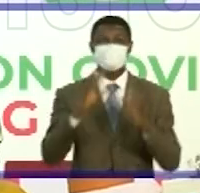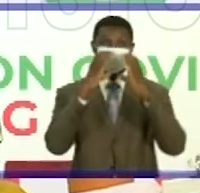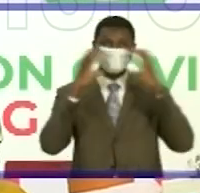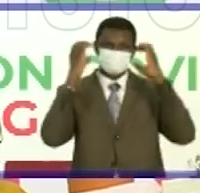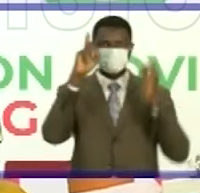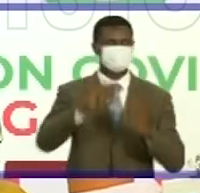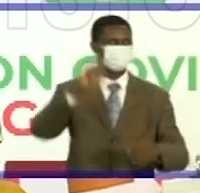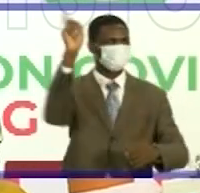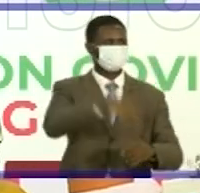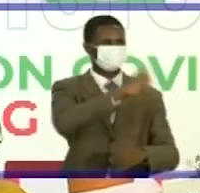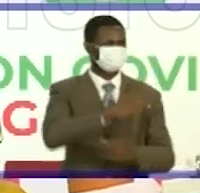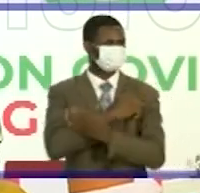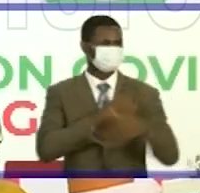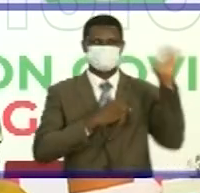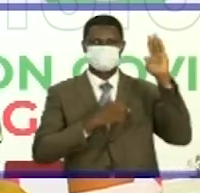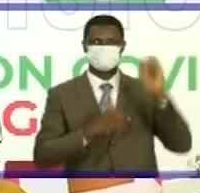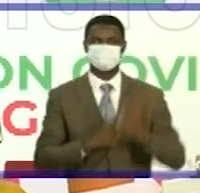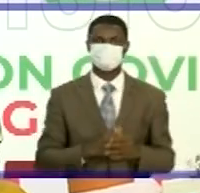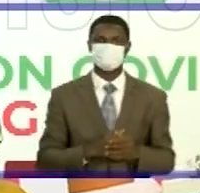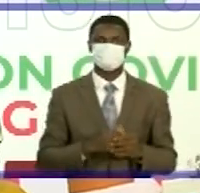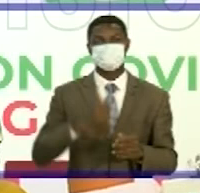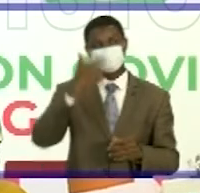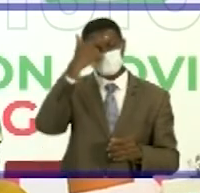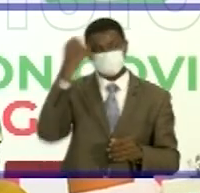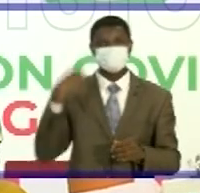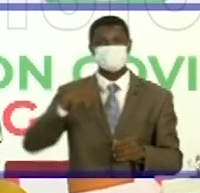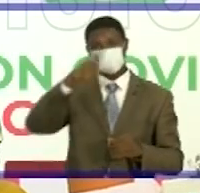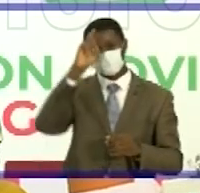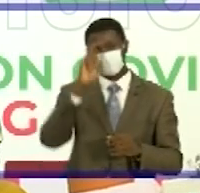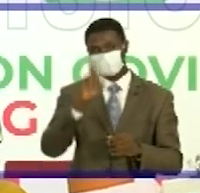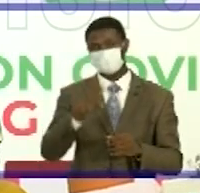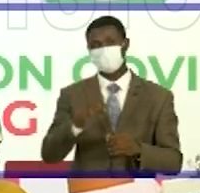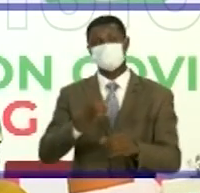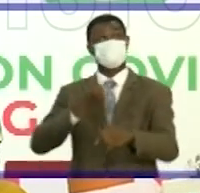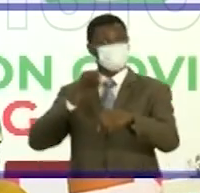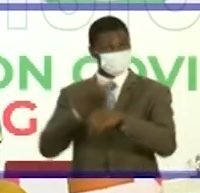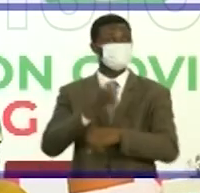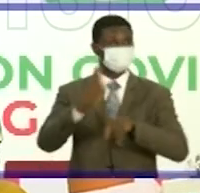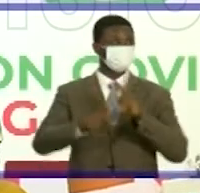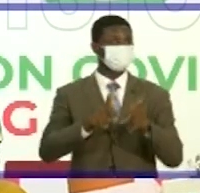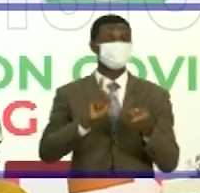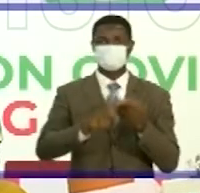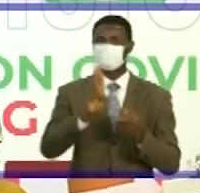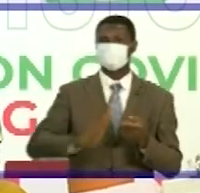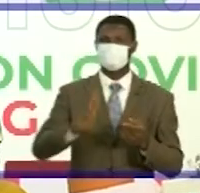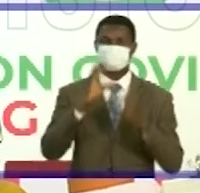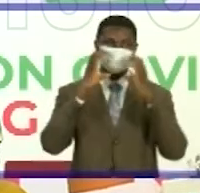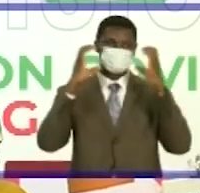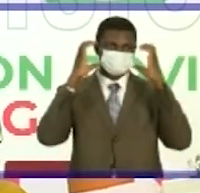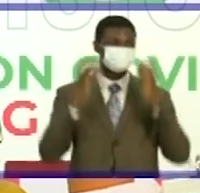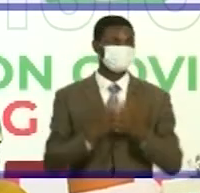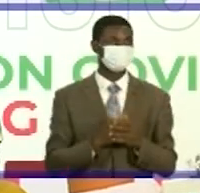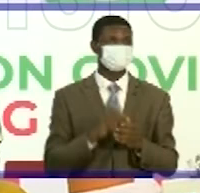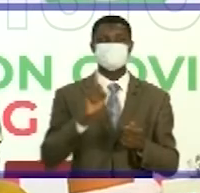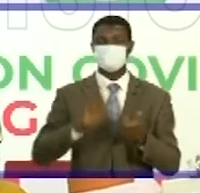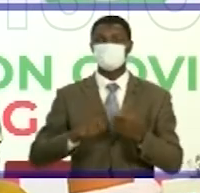communities. Because if we get to that, that people should be treated as outcasts if they don't wear masks to protect themselves